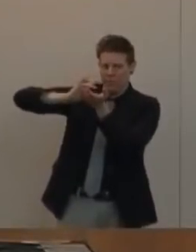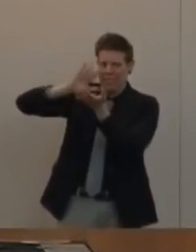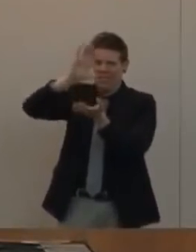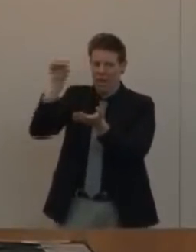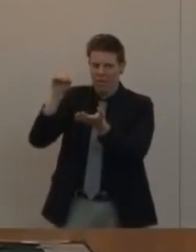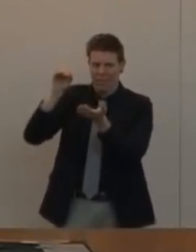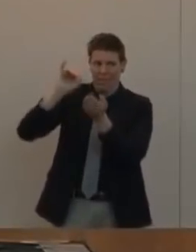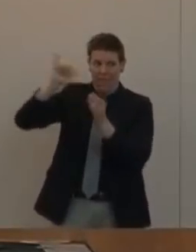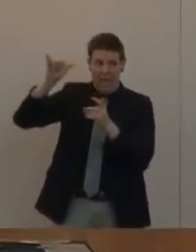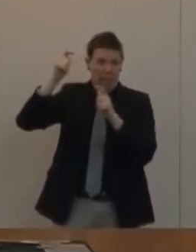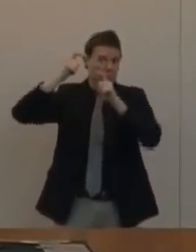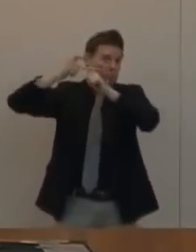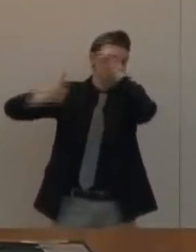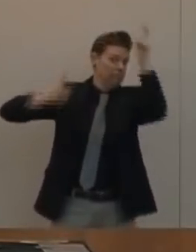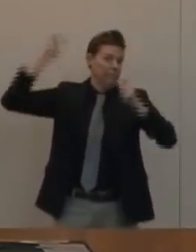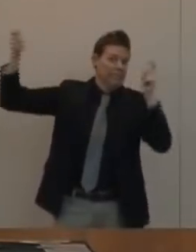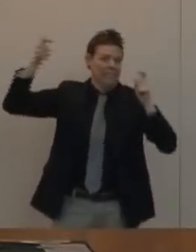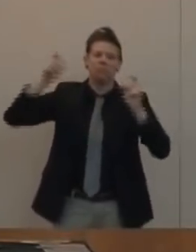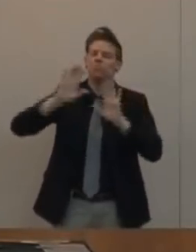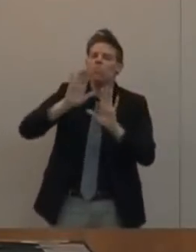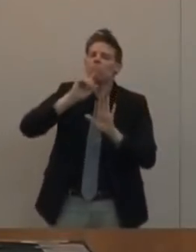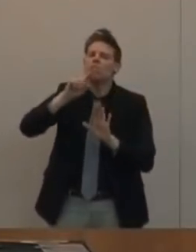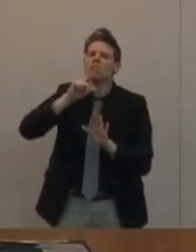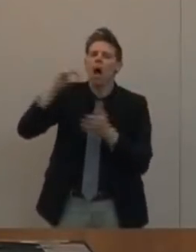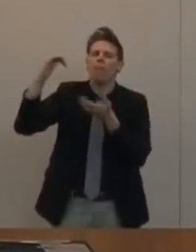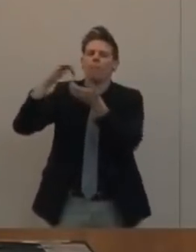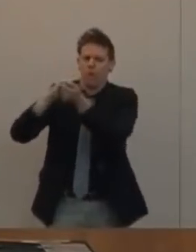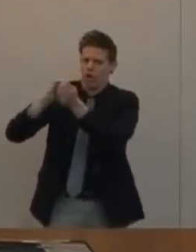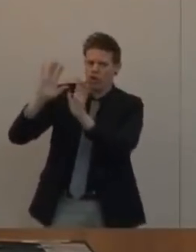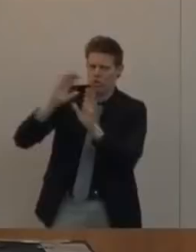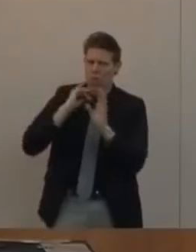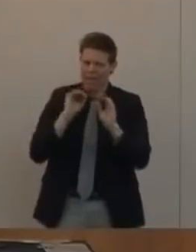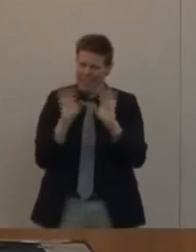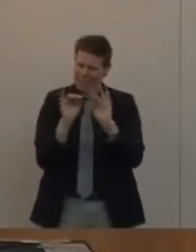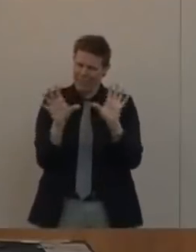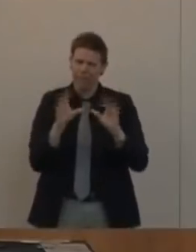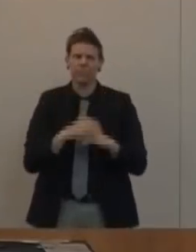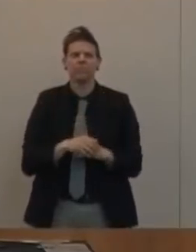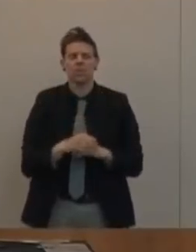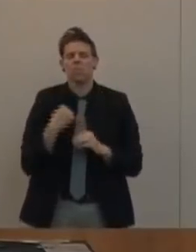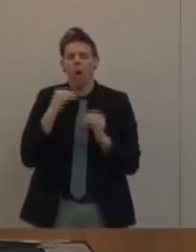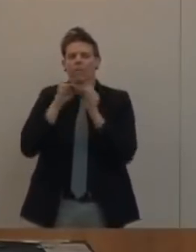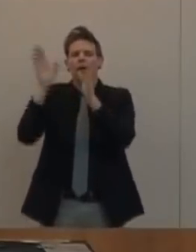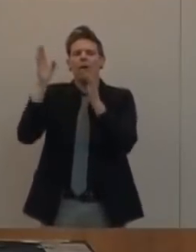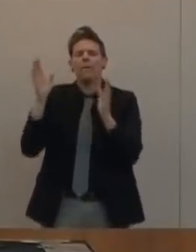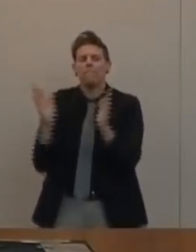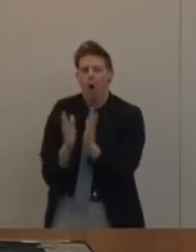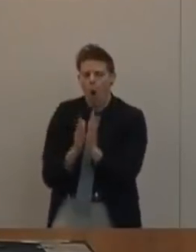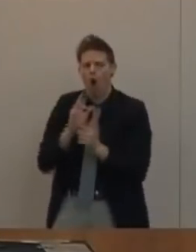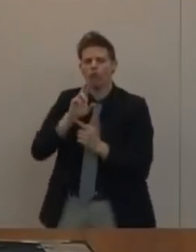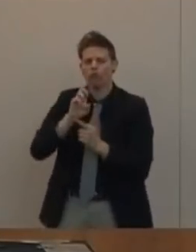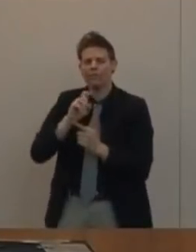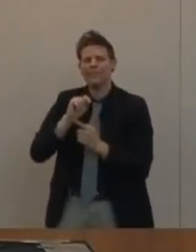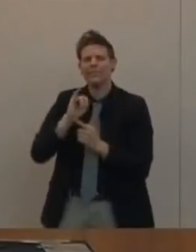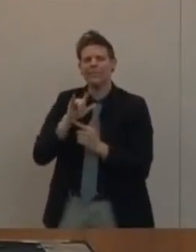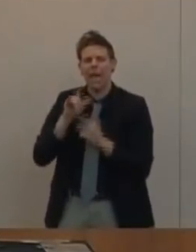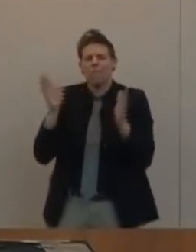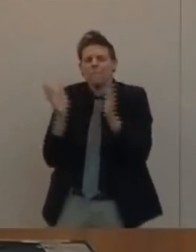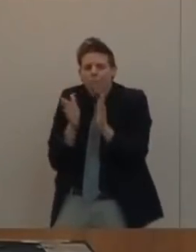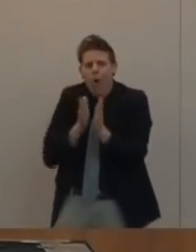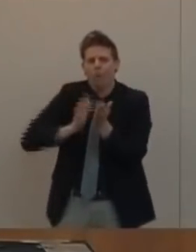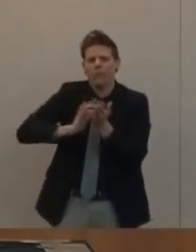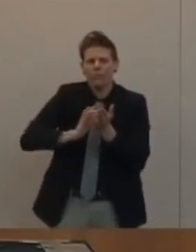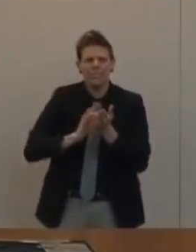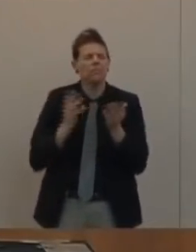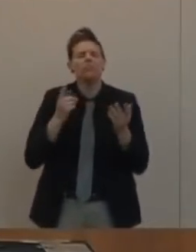box retail pharmacies, and that's critical because here's what's going on. Just like